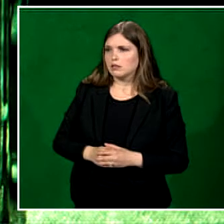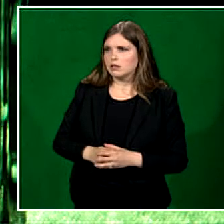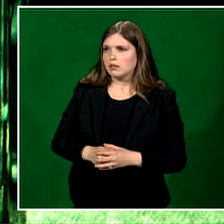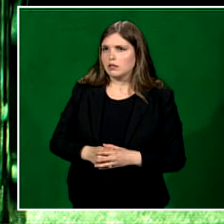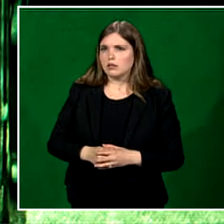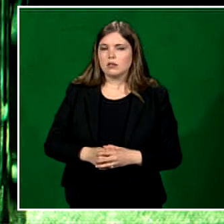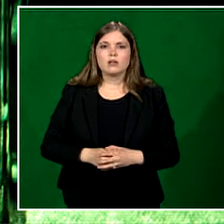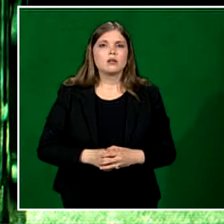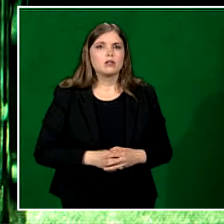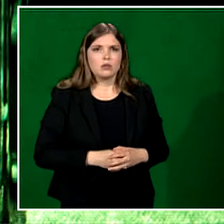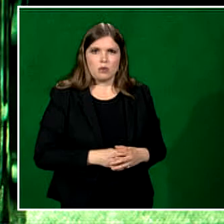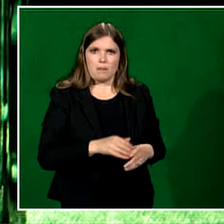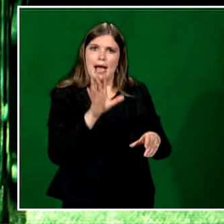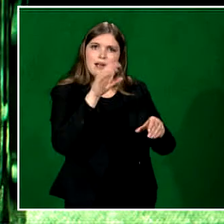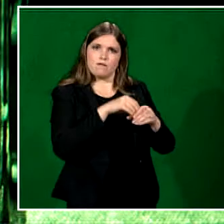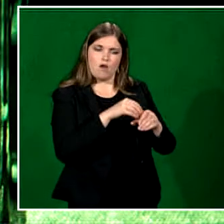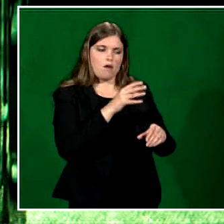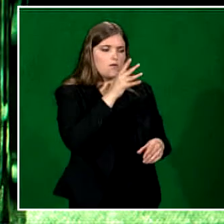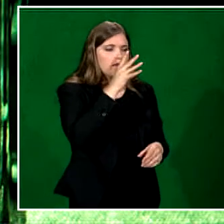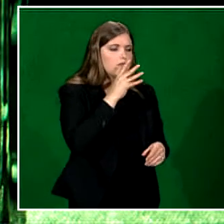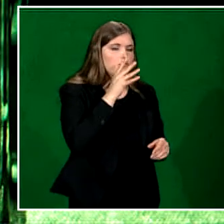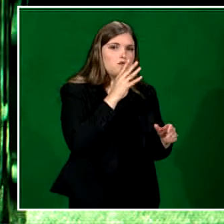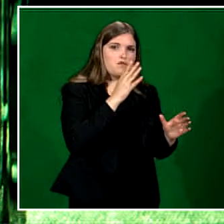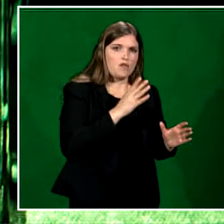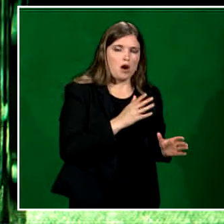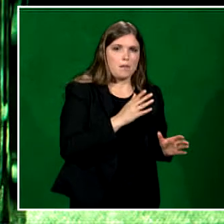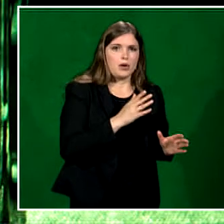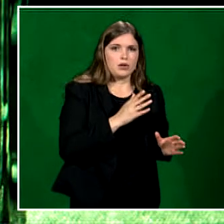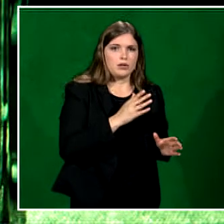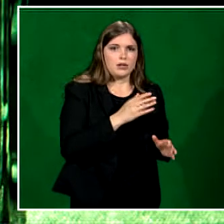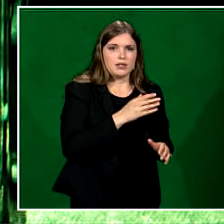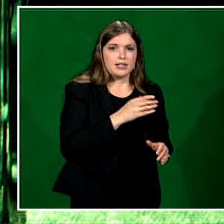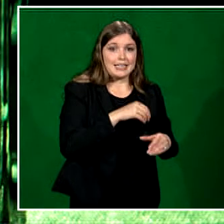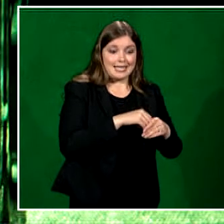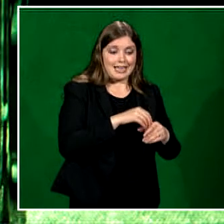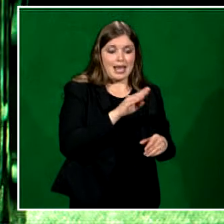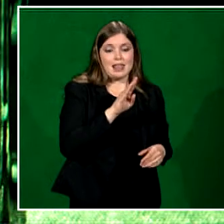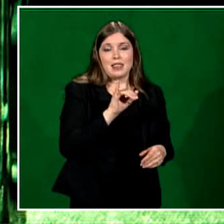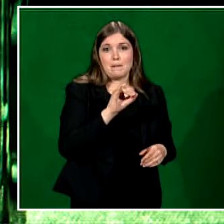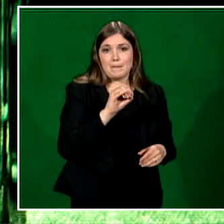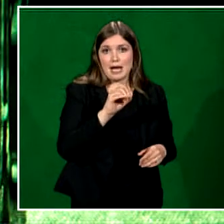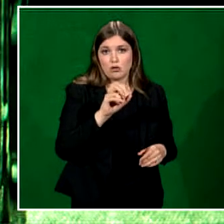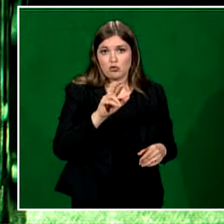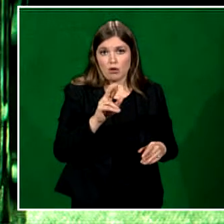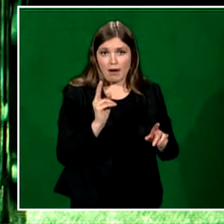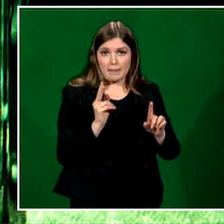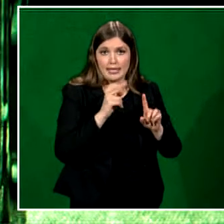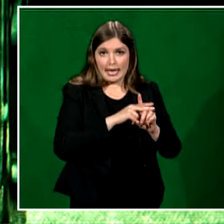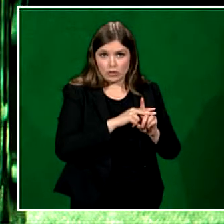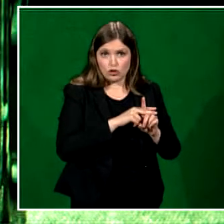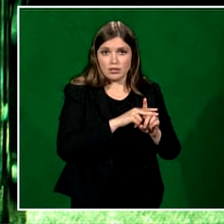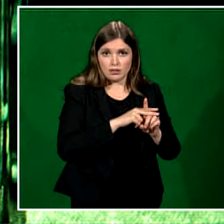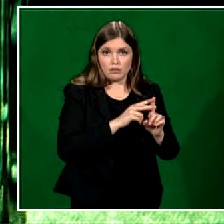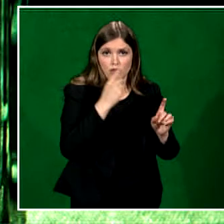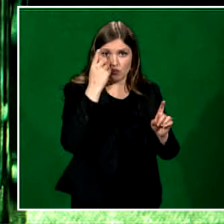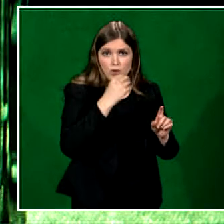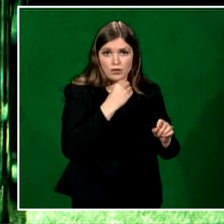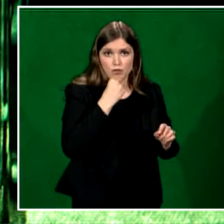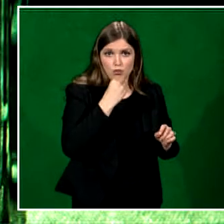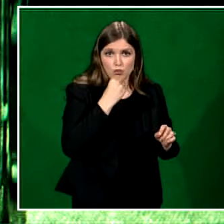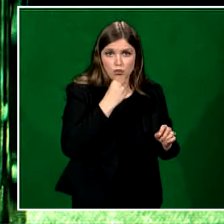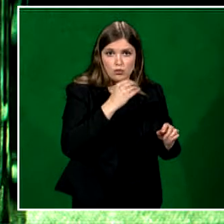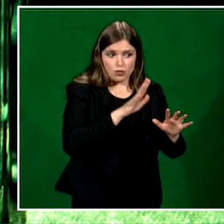By involving the farmers in the biochar application on the field, and